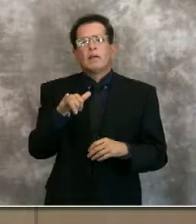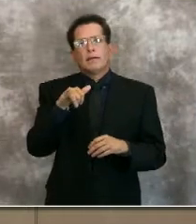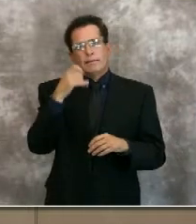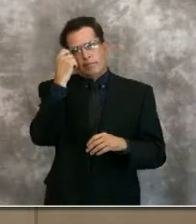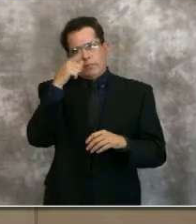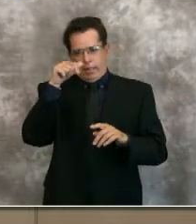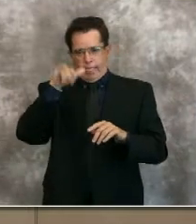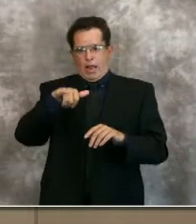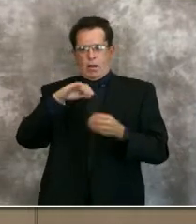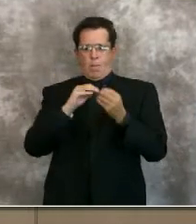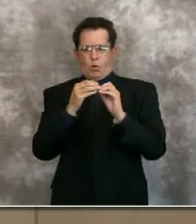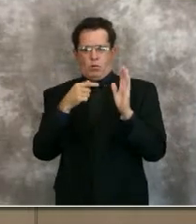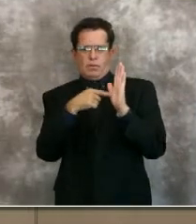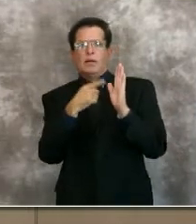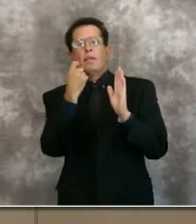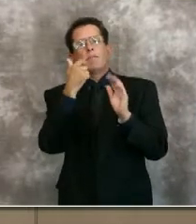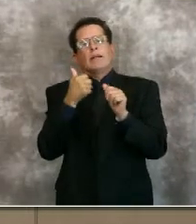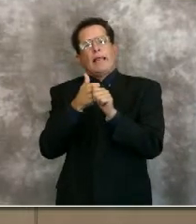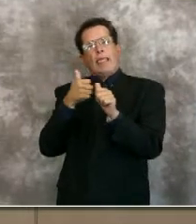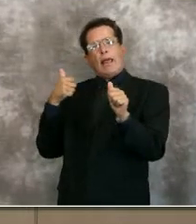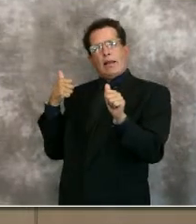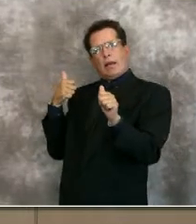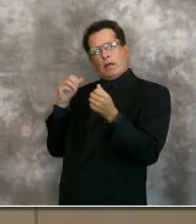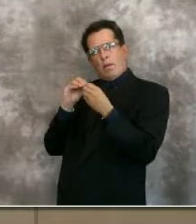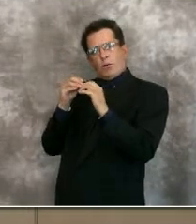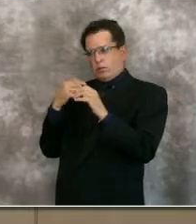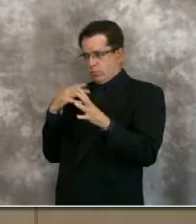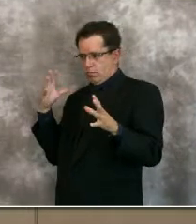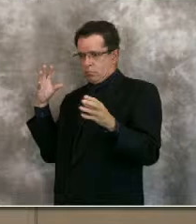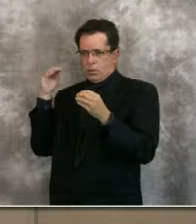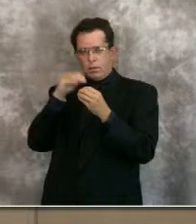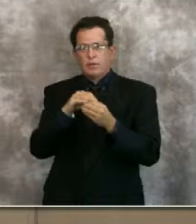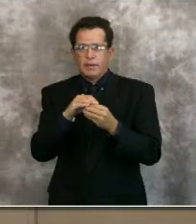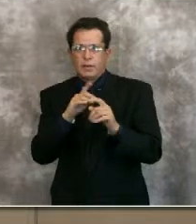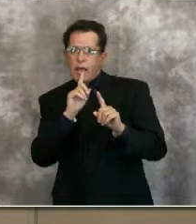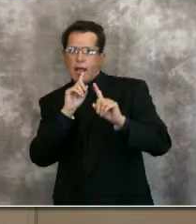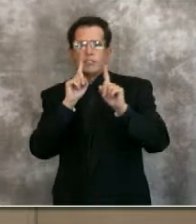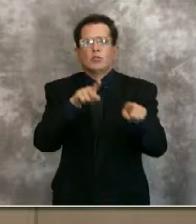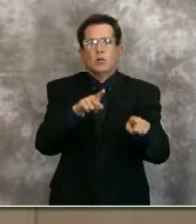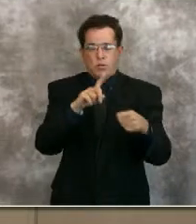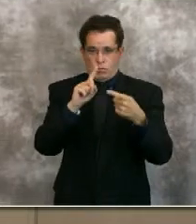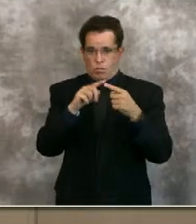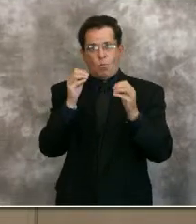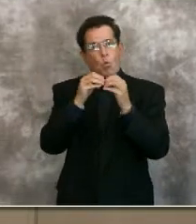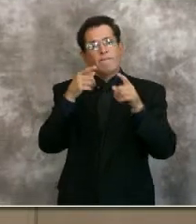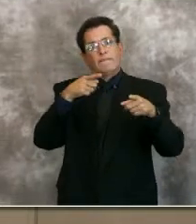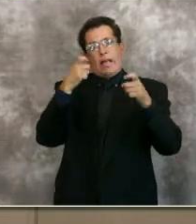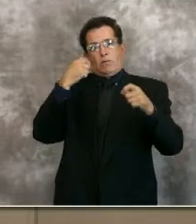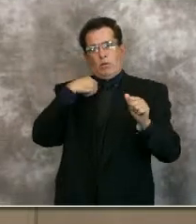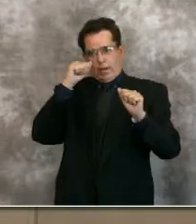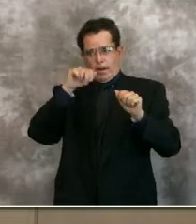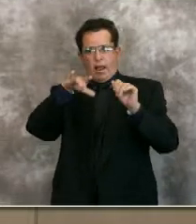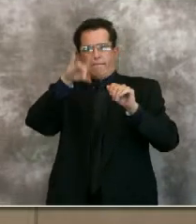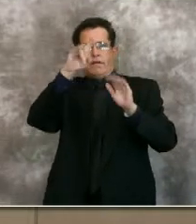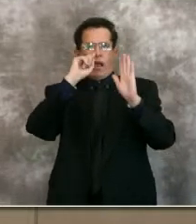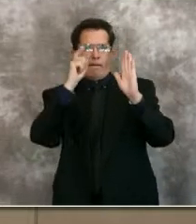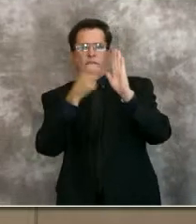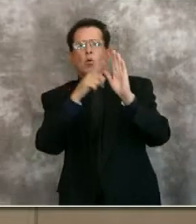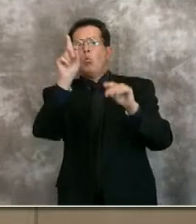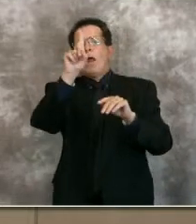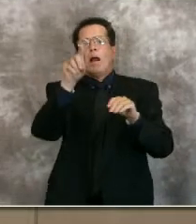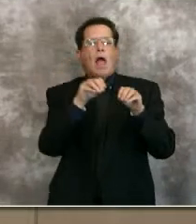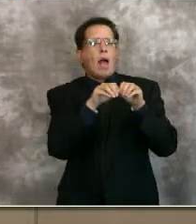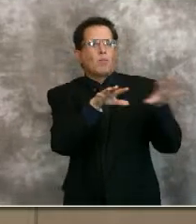delayed impact of increased numbers of cases. And the quicker we can identify the outbreaks, and